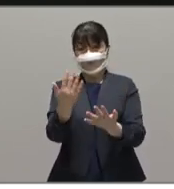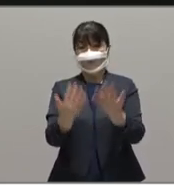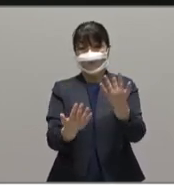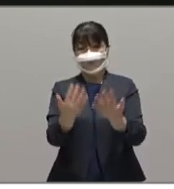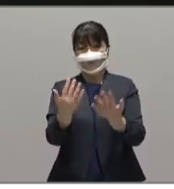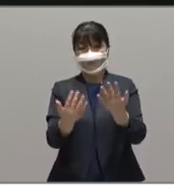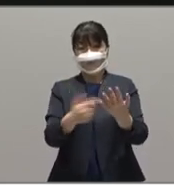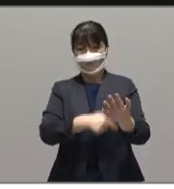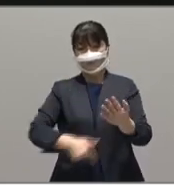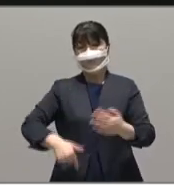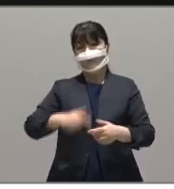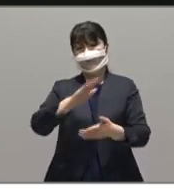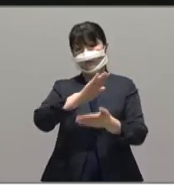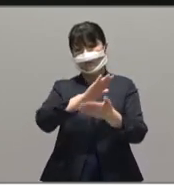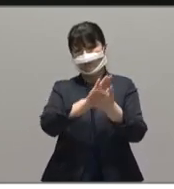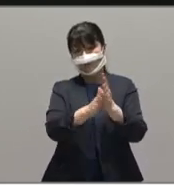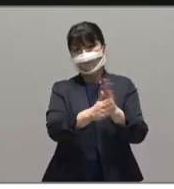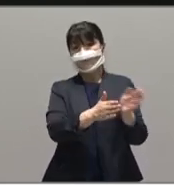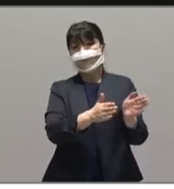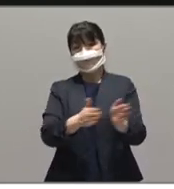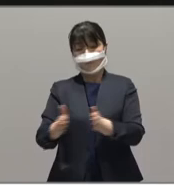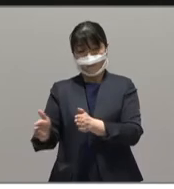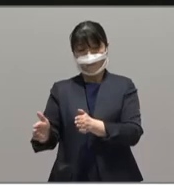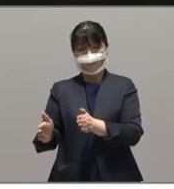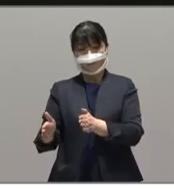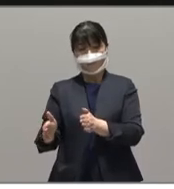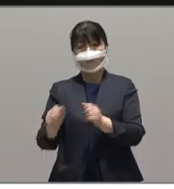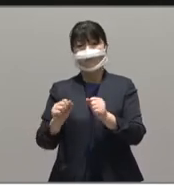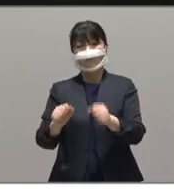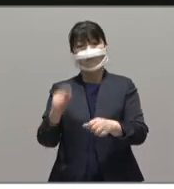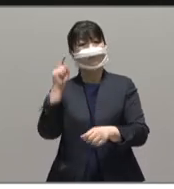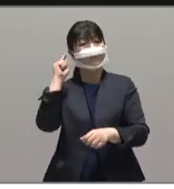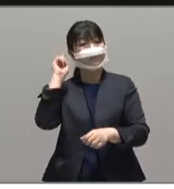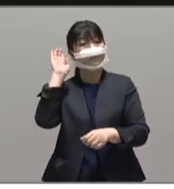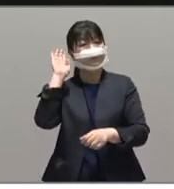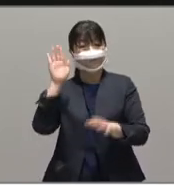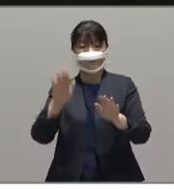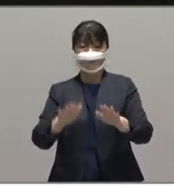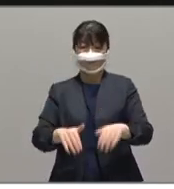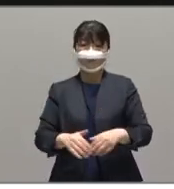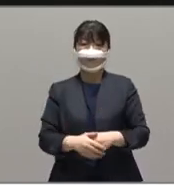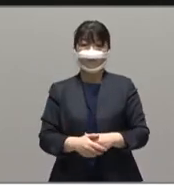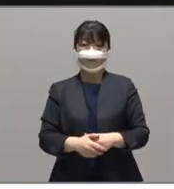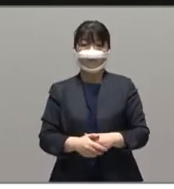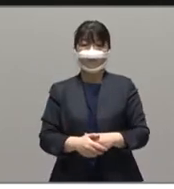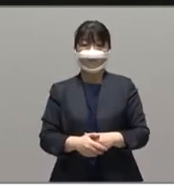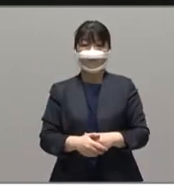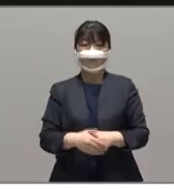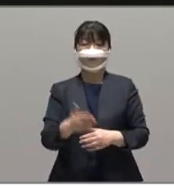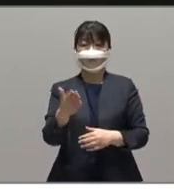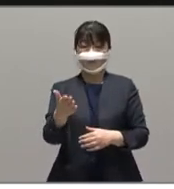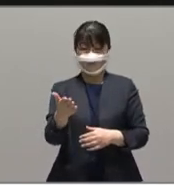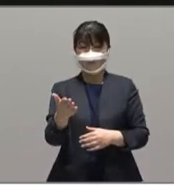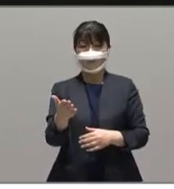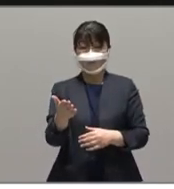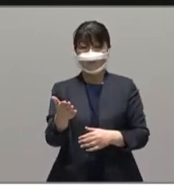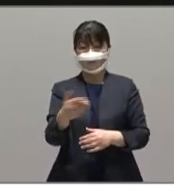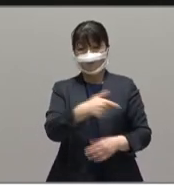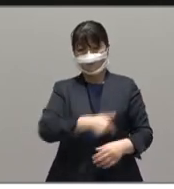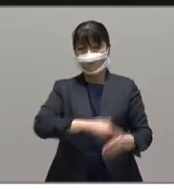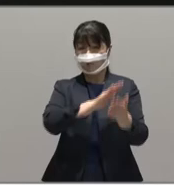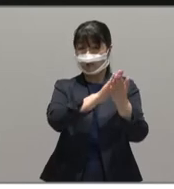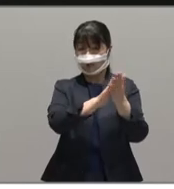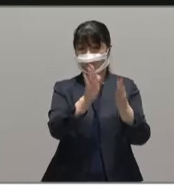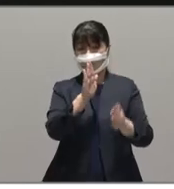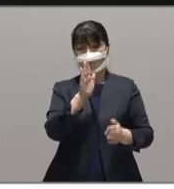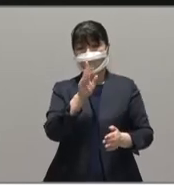So in the Shoji no Mori Forest, Fukuoka Prefecture will be preparing a place for forest bathing